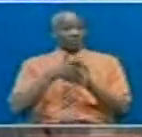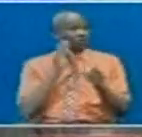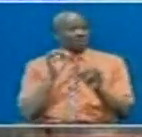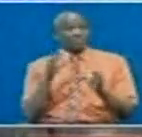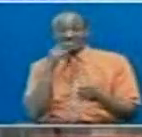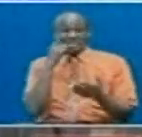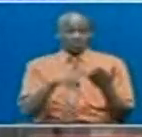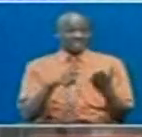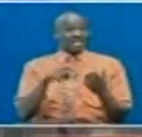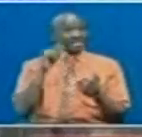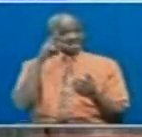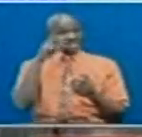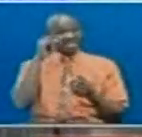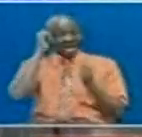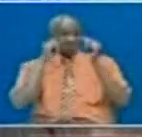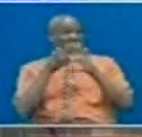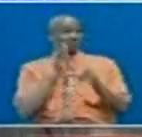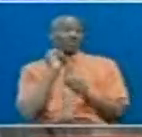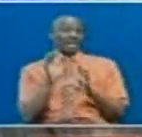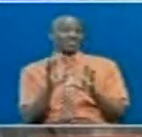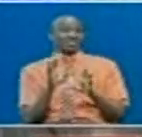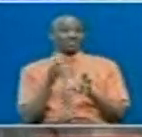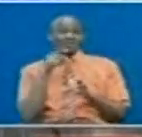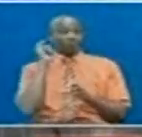I'm saying, first we must understand,